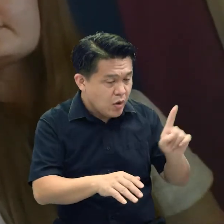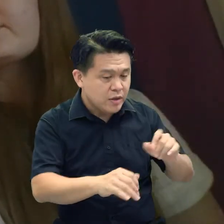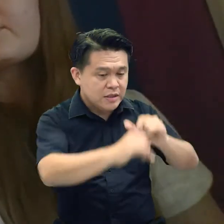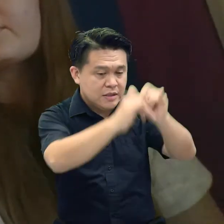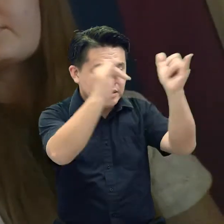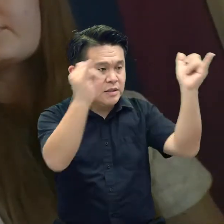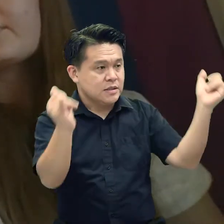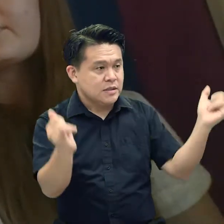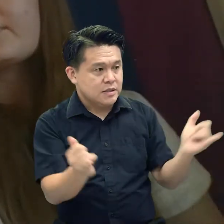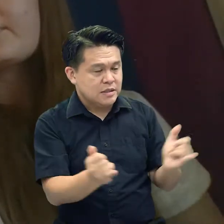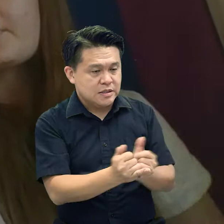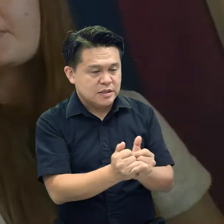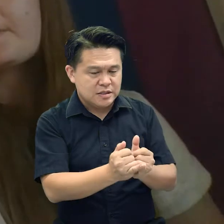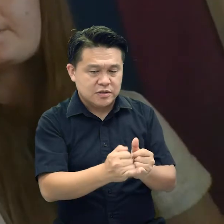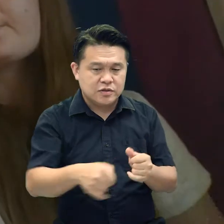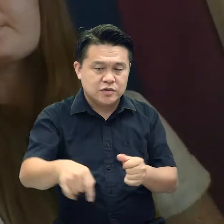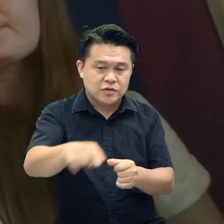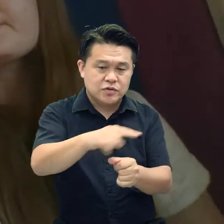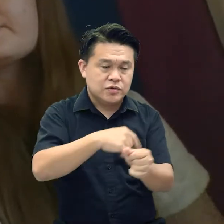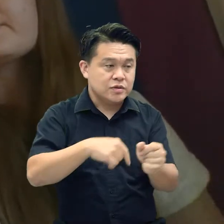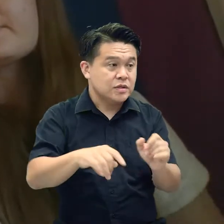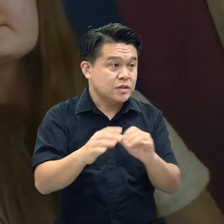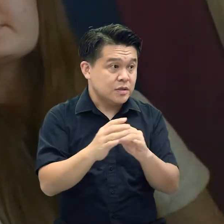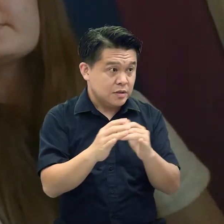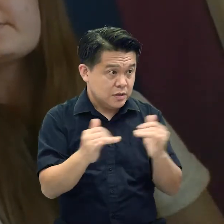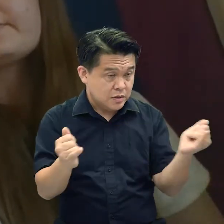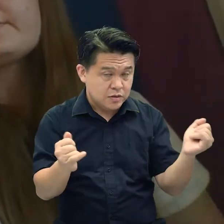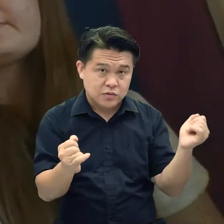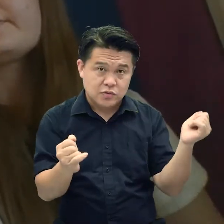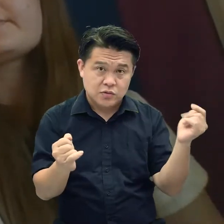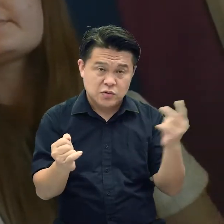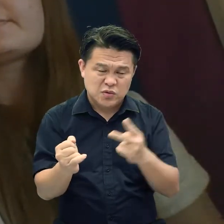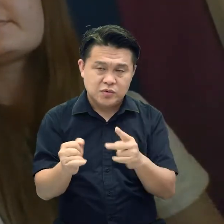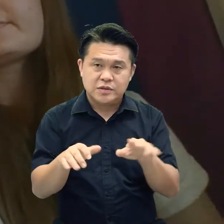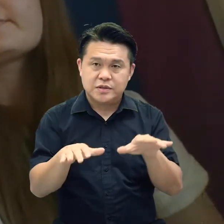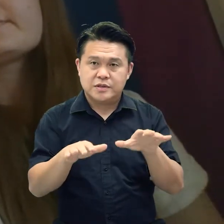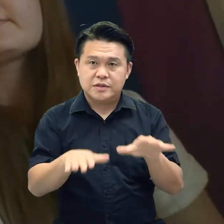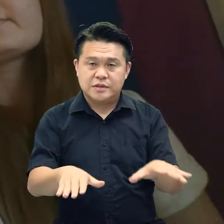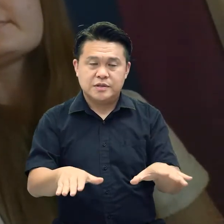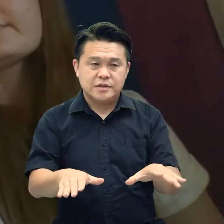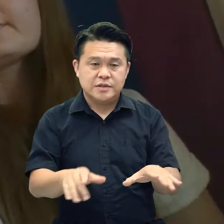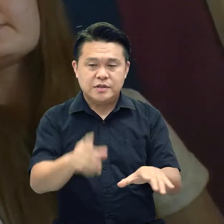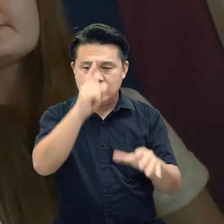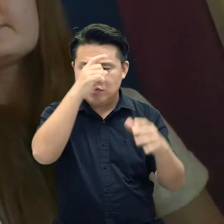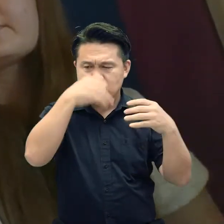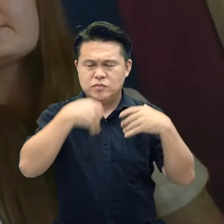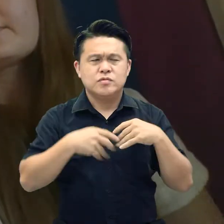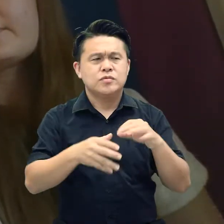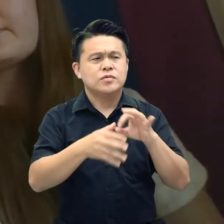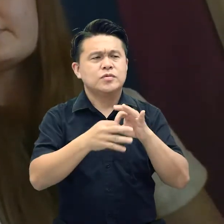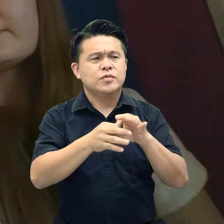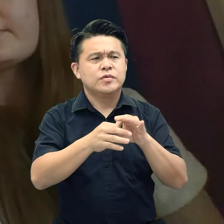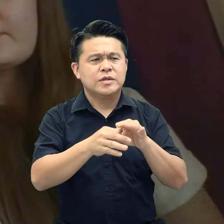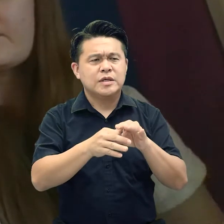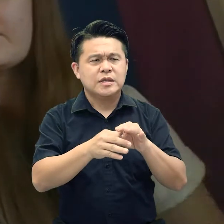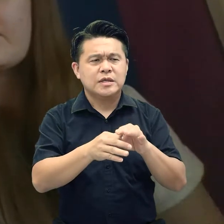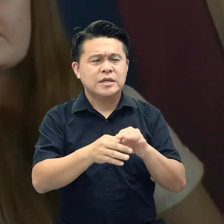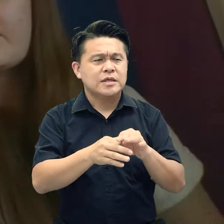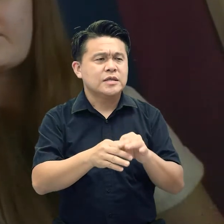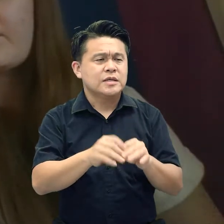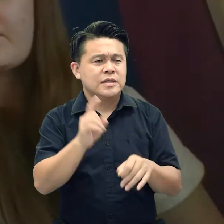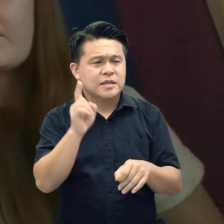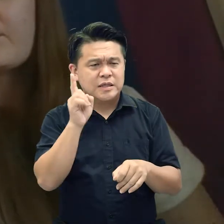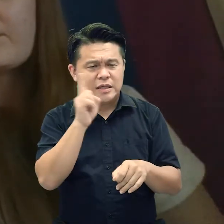you are being treated so unjustly by society, by people around you, by the government in this